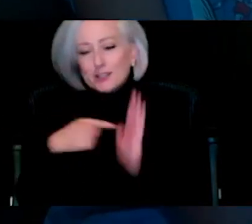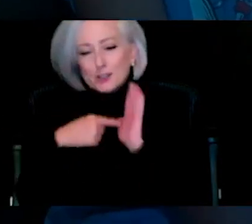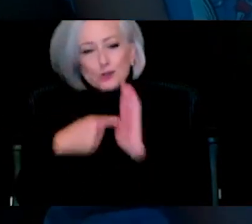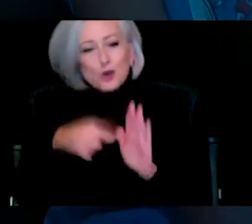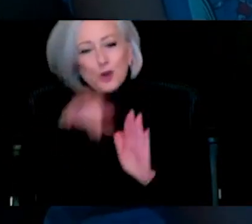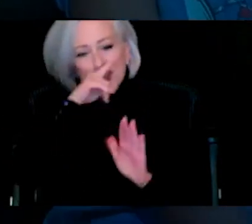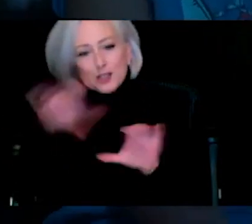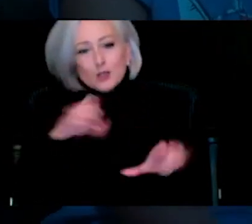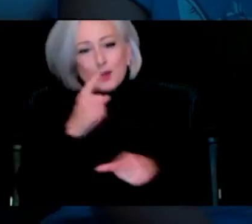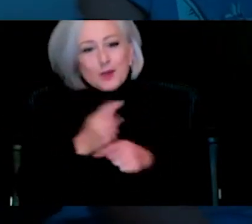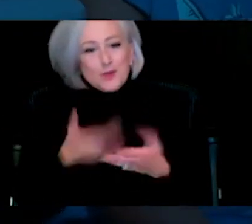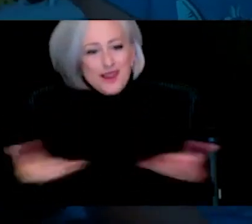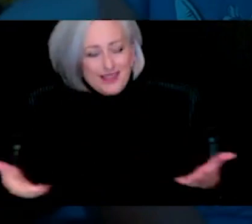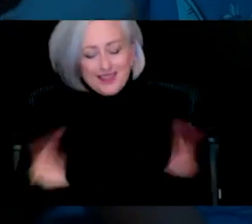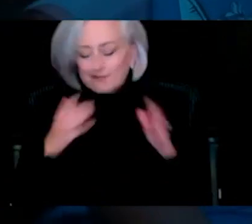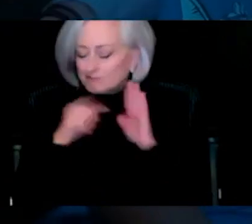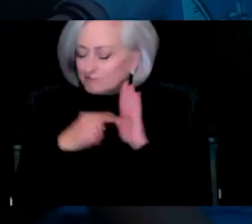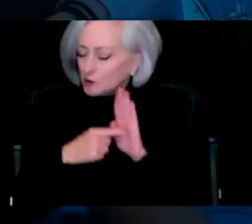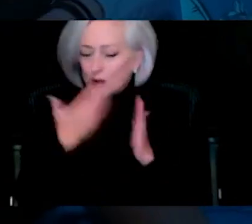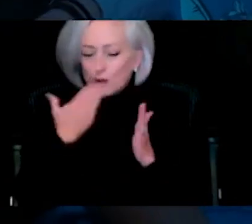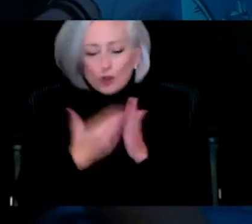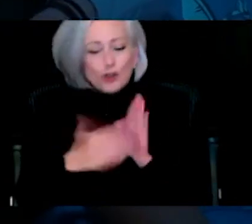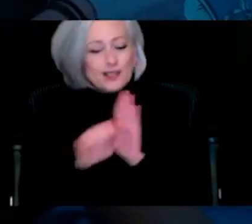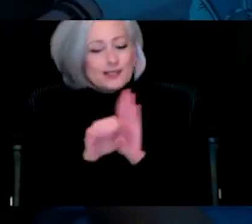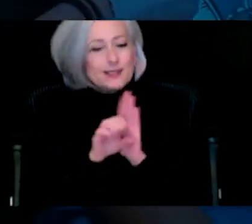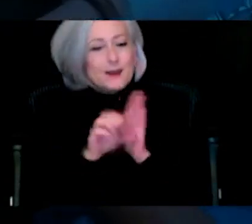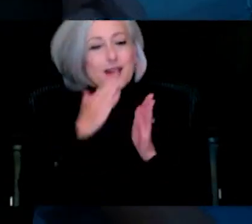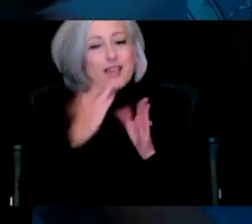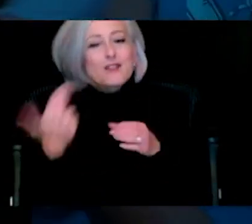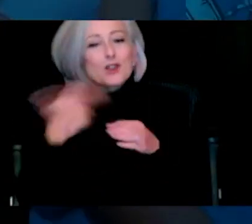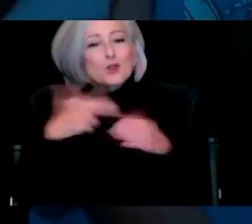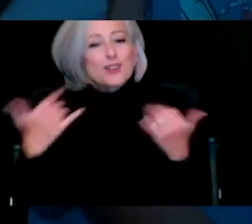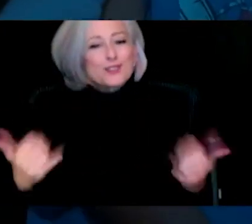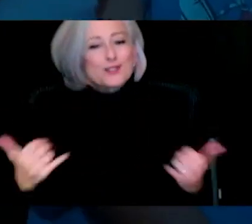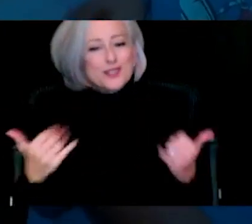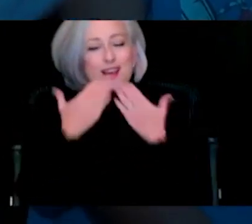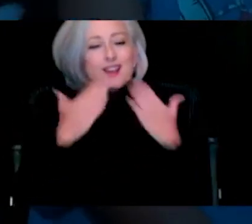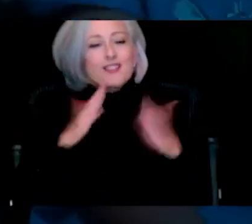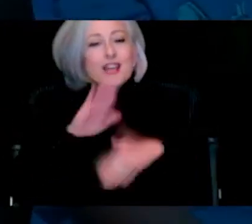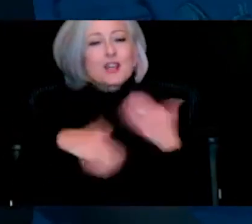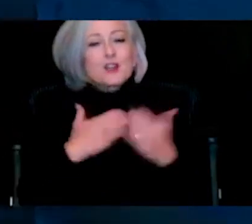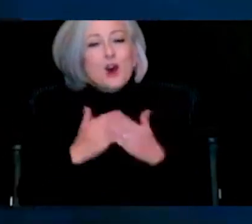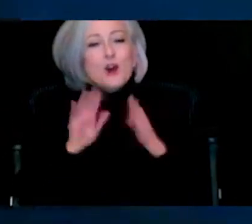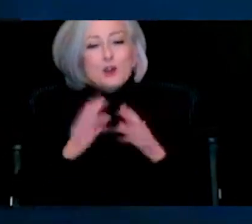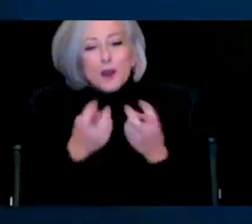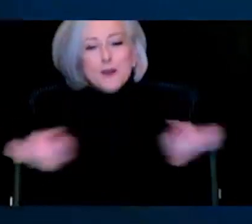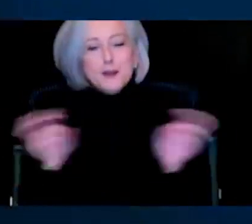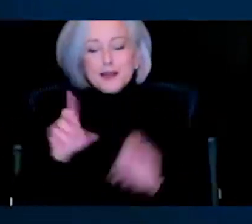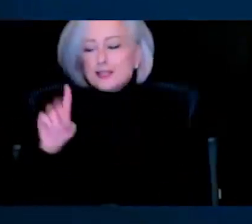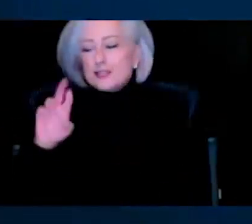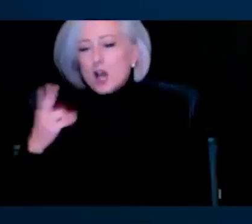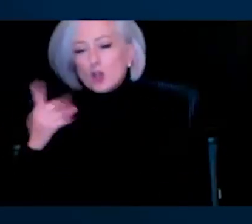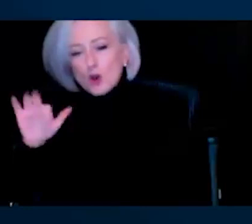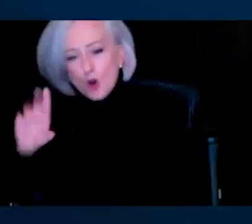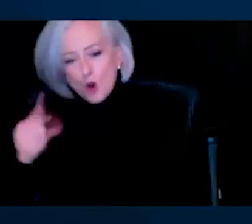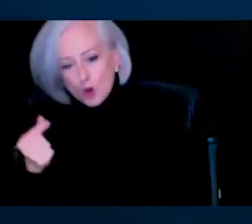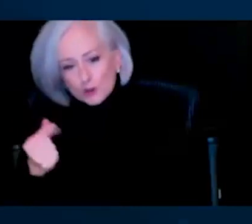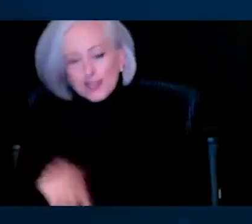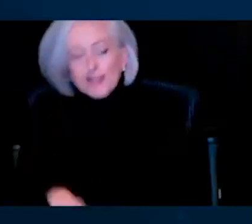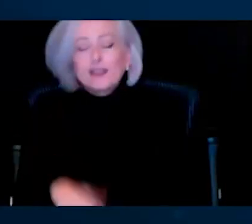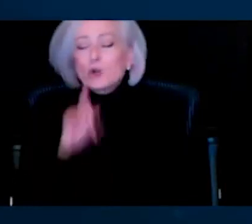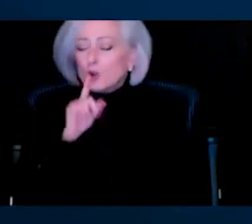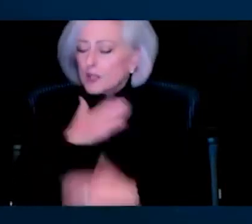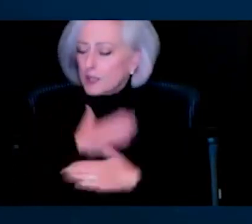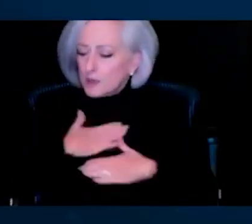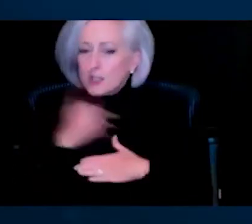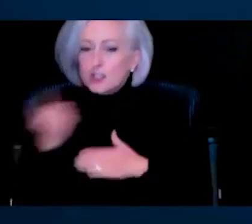and setting a great example. So thank you all for being with us today. Thanks to all of our great panel today, Dr. Holding. We really appreciate you being out with